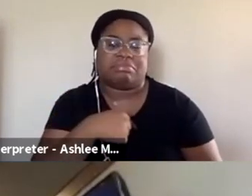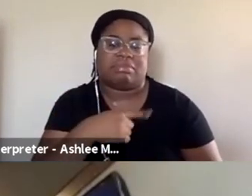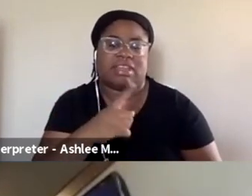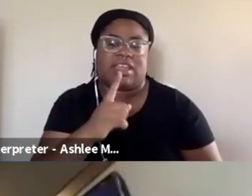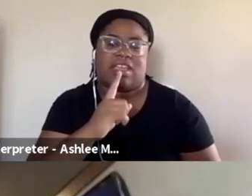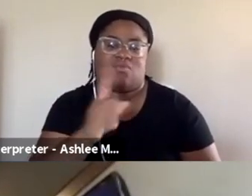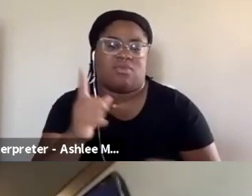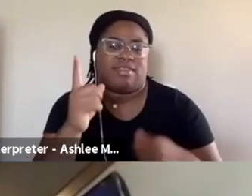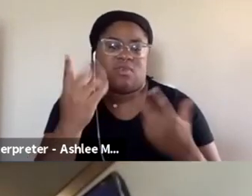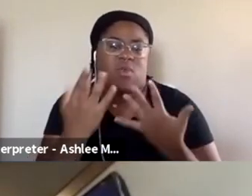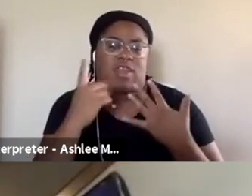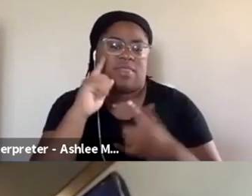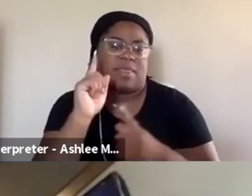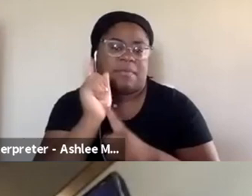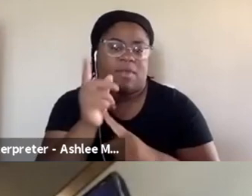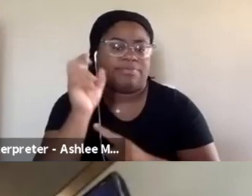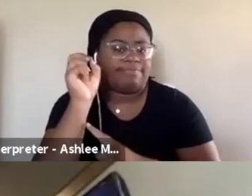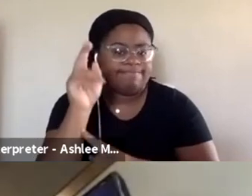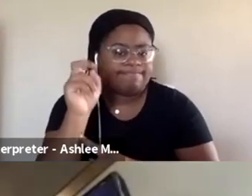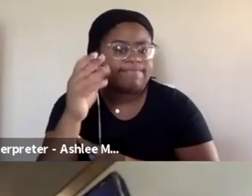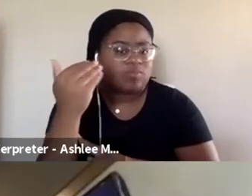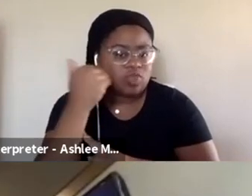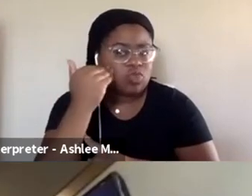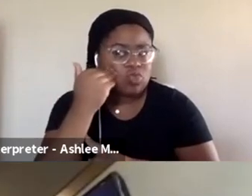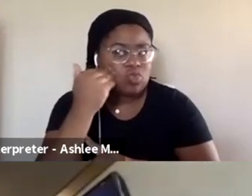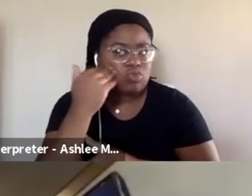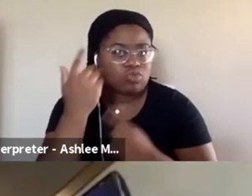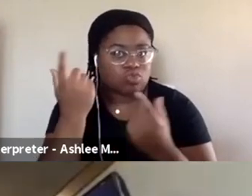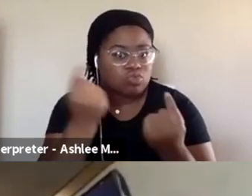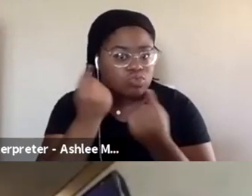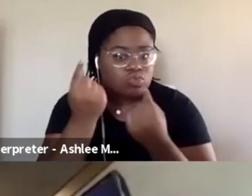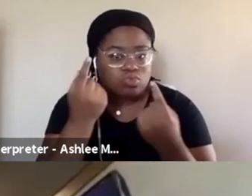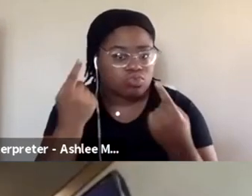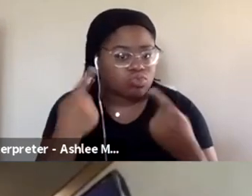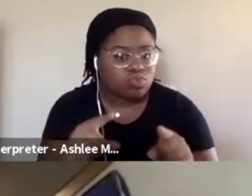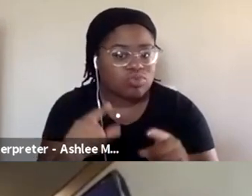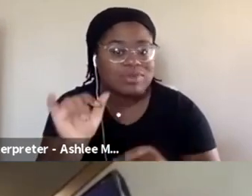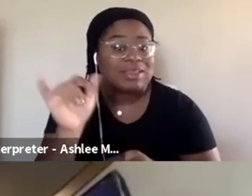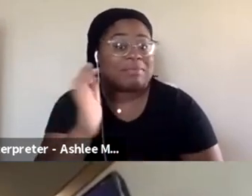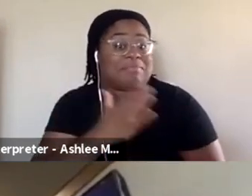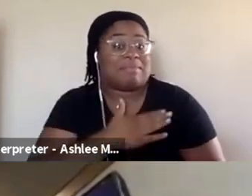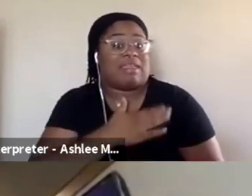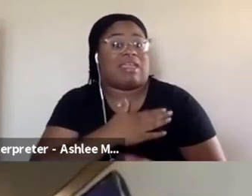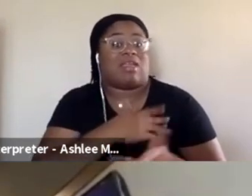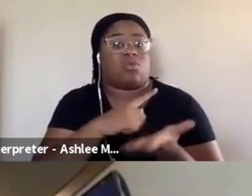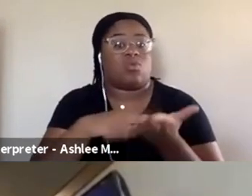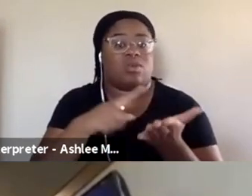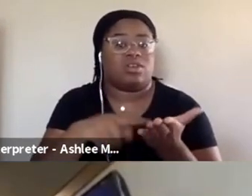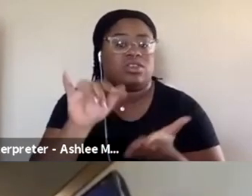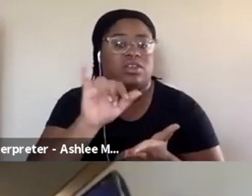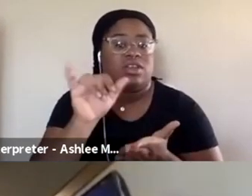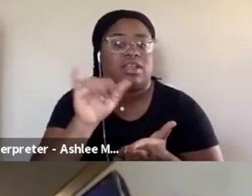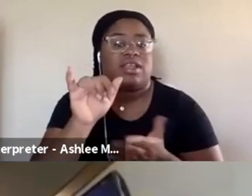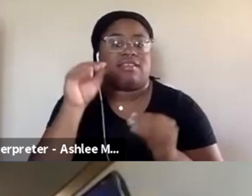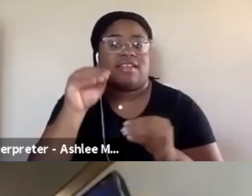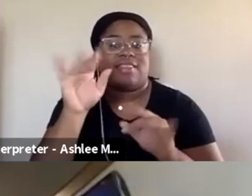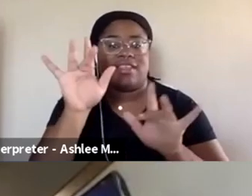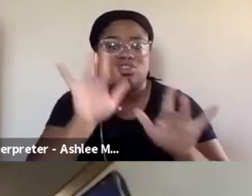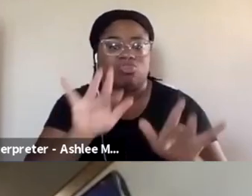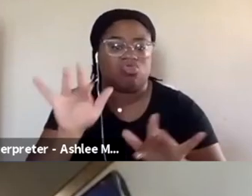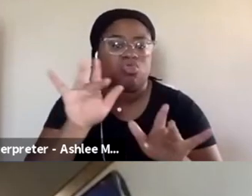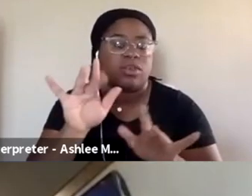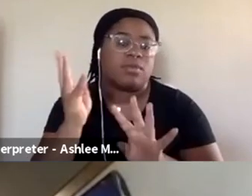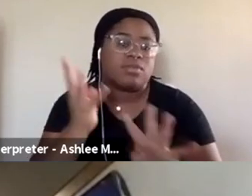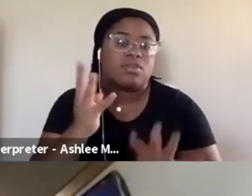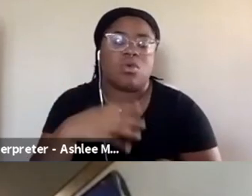waiting for that moment of like, okay, well, we know all this, like, what can we like do about it? Right. Cause even like in my own research, you know, a lot of, especially in the streaming world, you know, I,